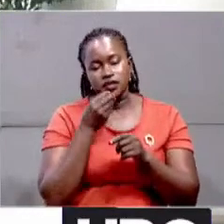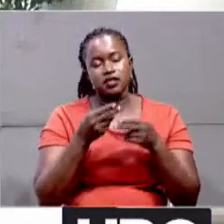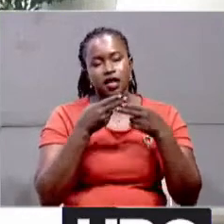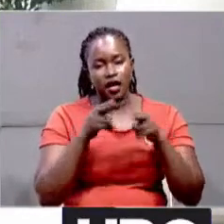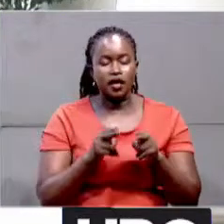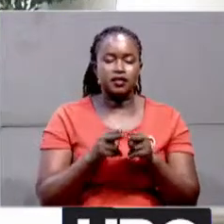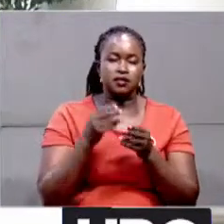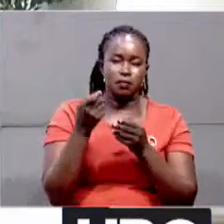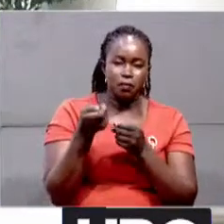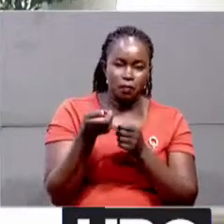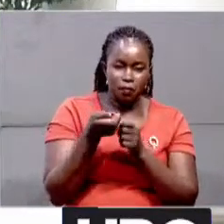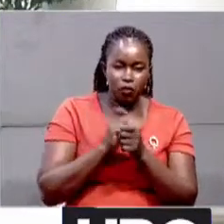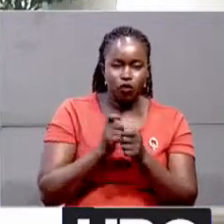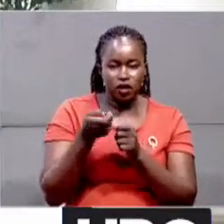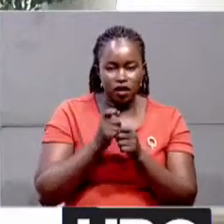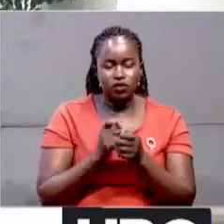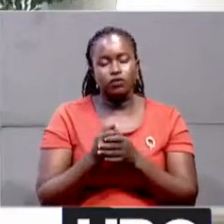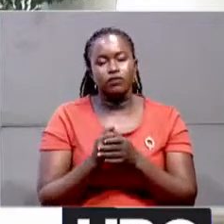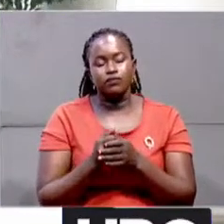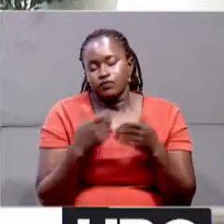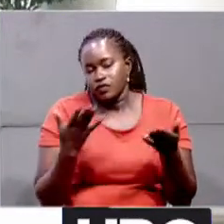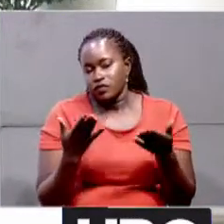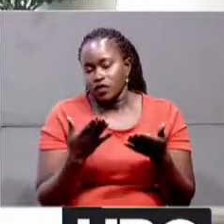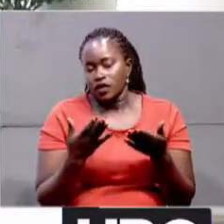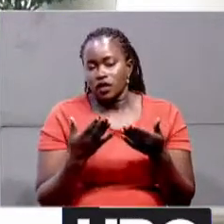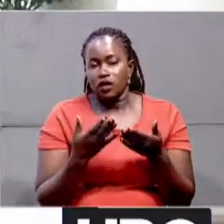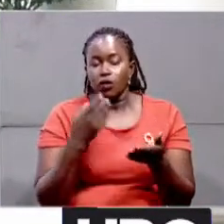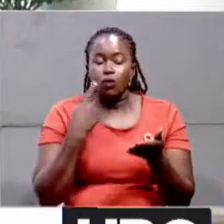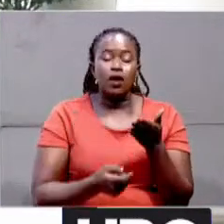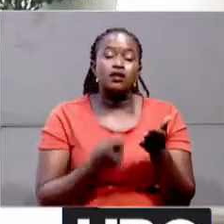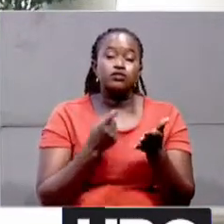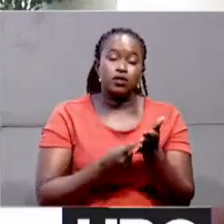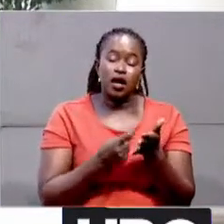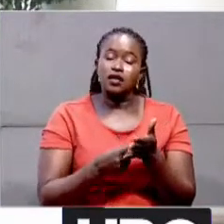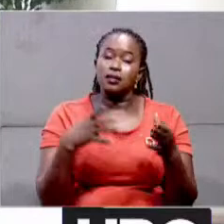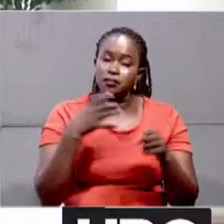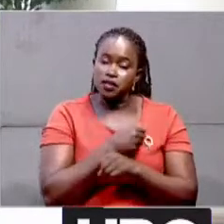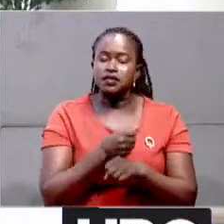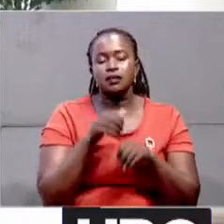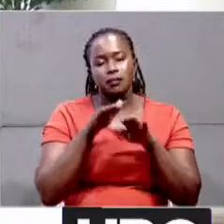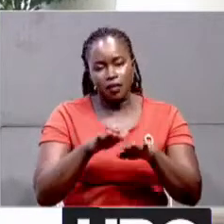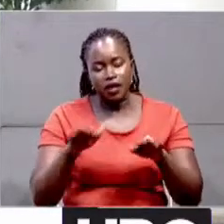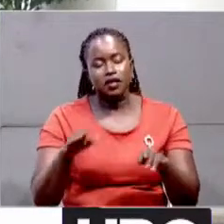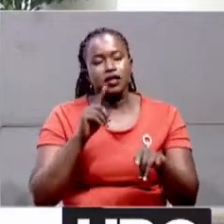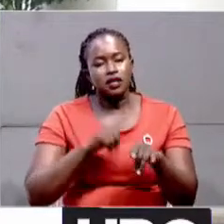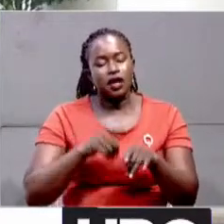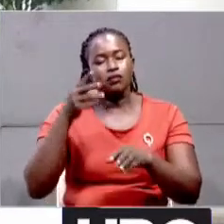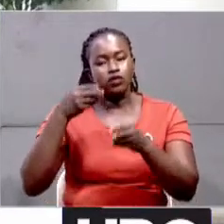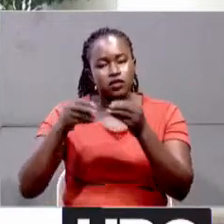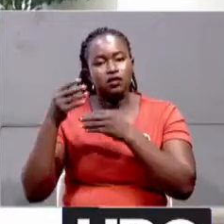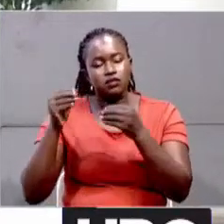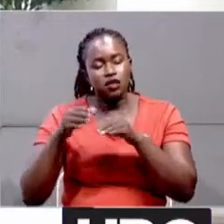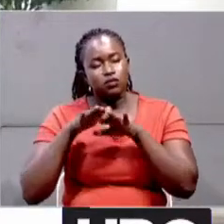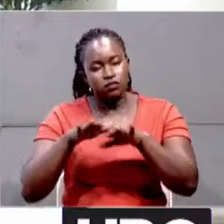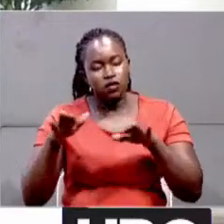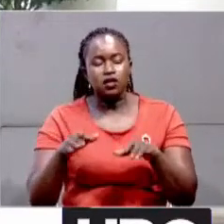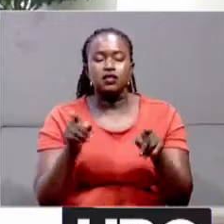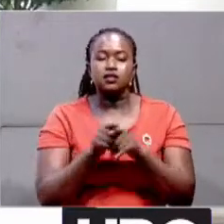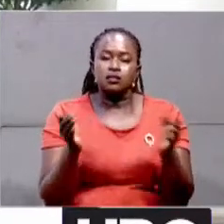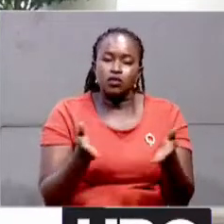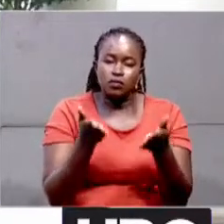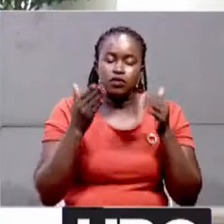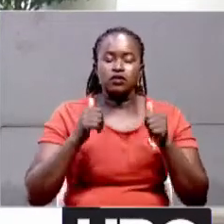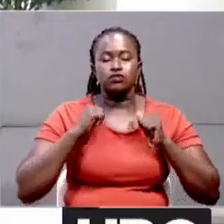eat everything, you know, that every Ugandan is producing. And what Uganda has been lacking is the market. Now, when we market, when we do things that improve the numbers of tourists that come to